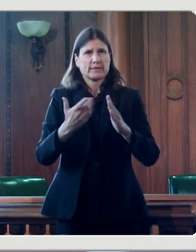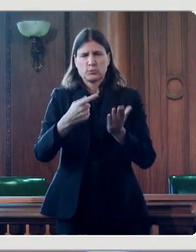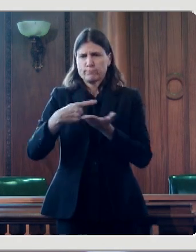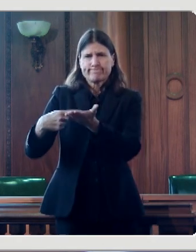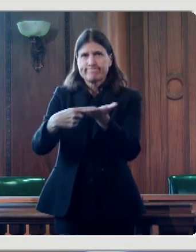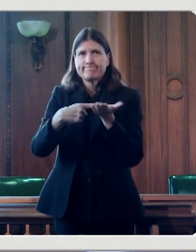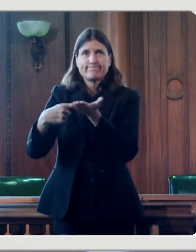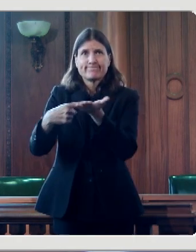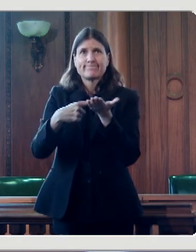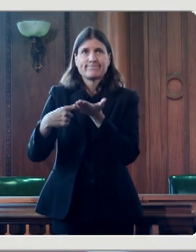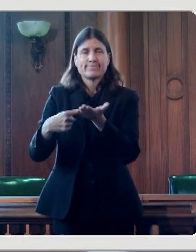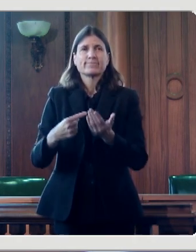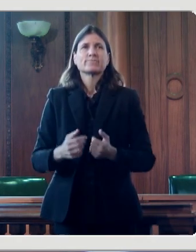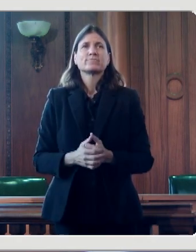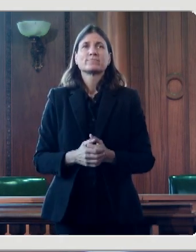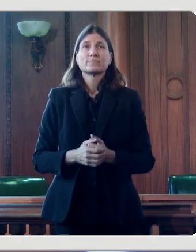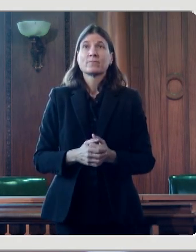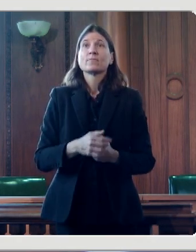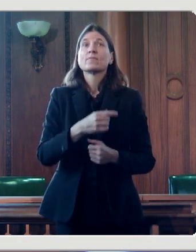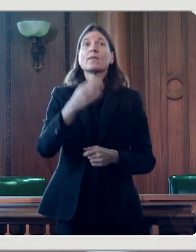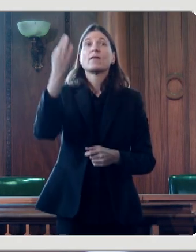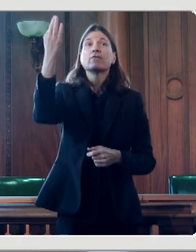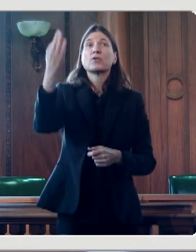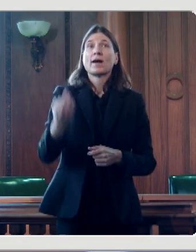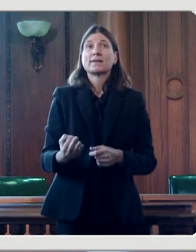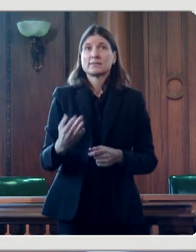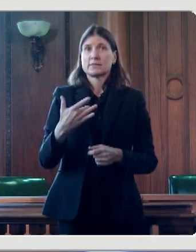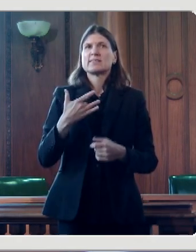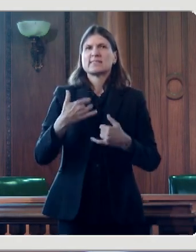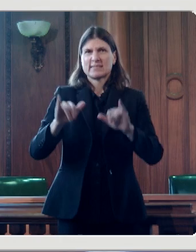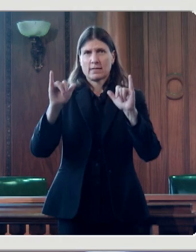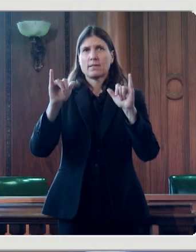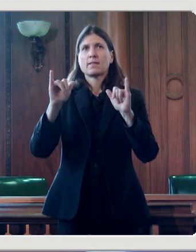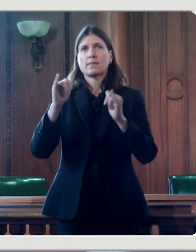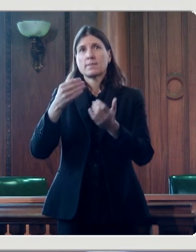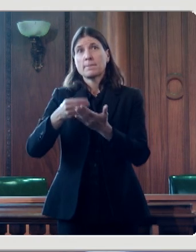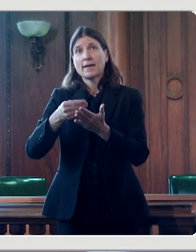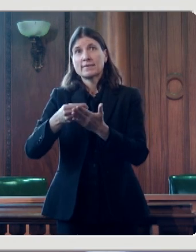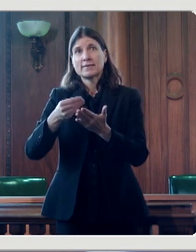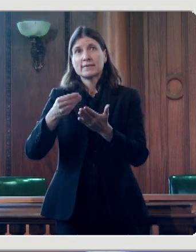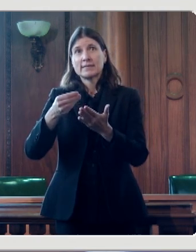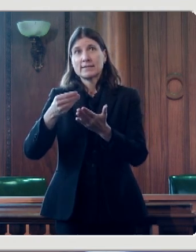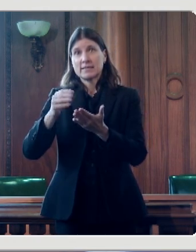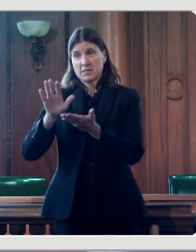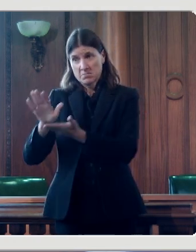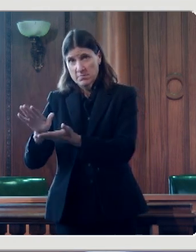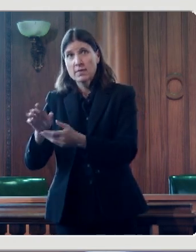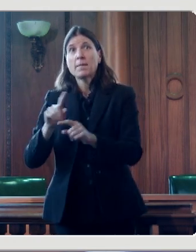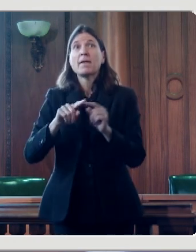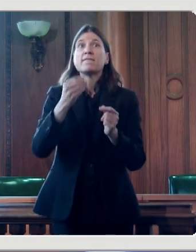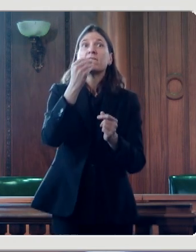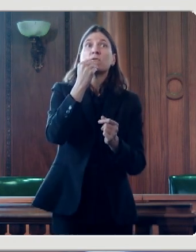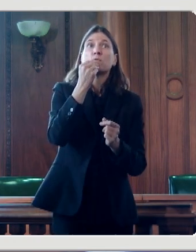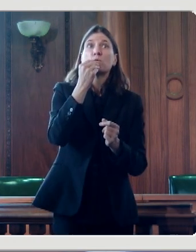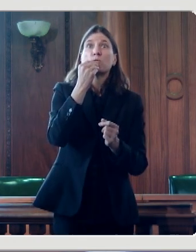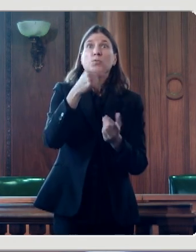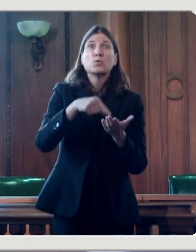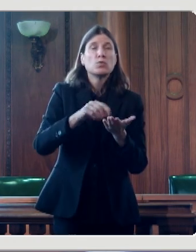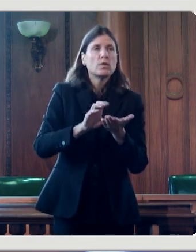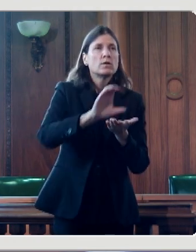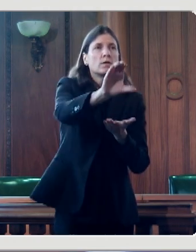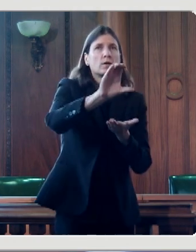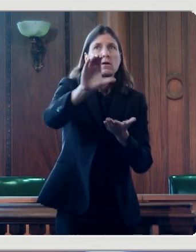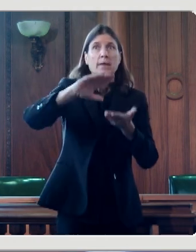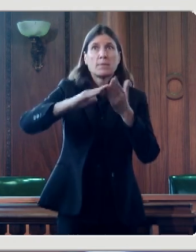to feed 3,500 families every week to keep them going. I'm very appreciative